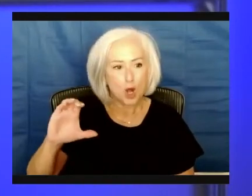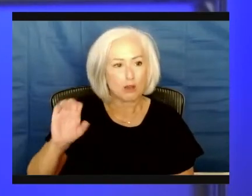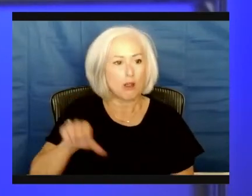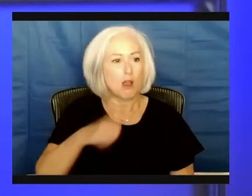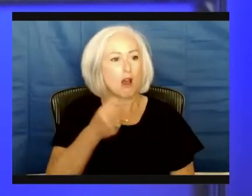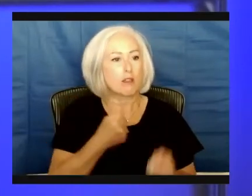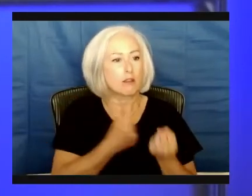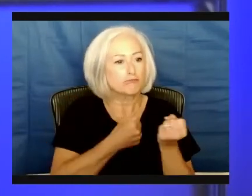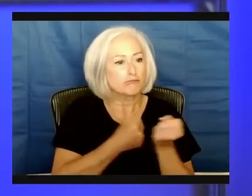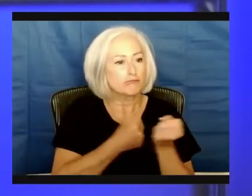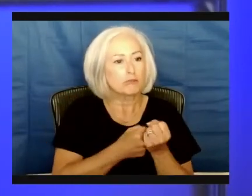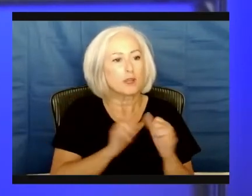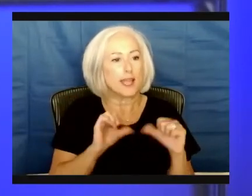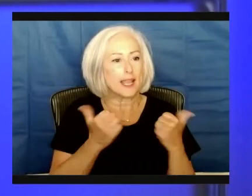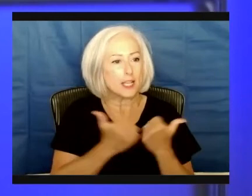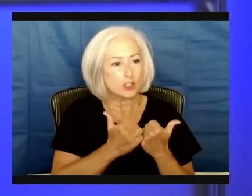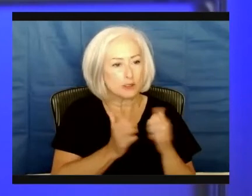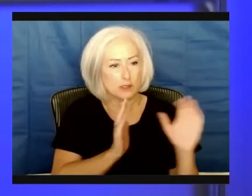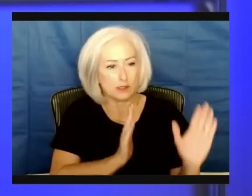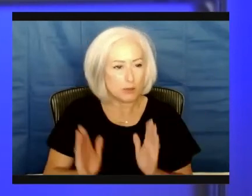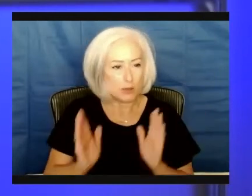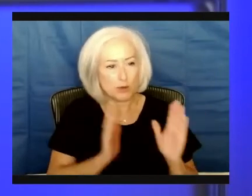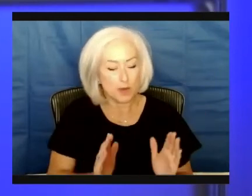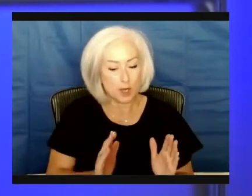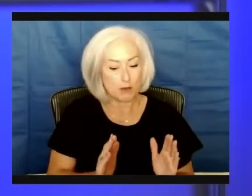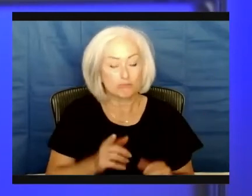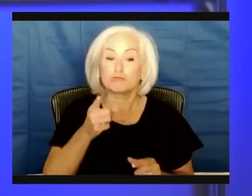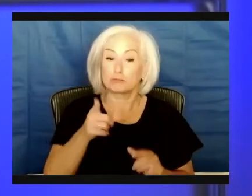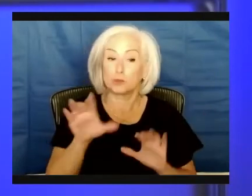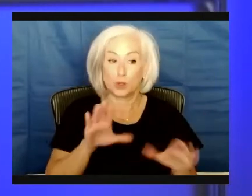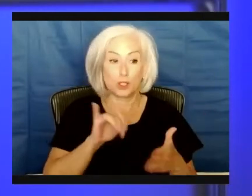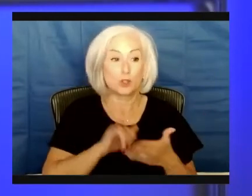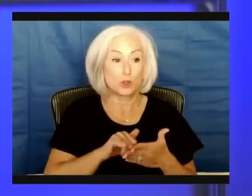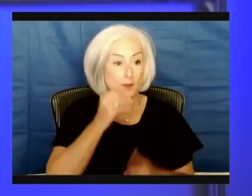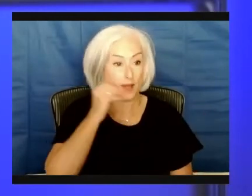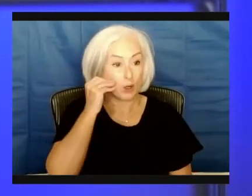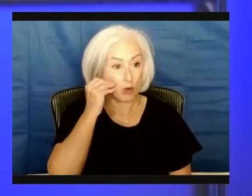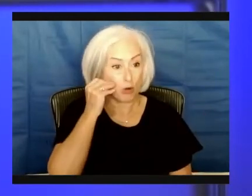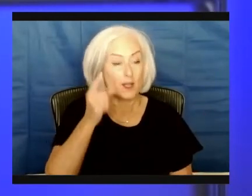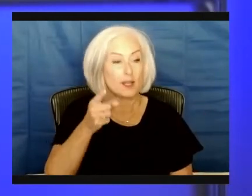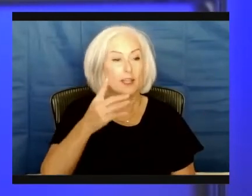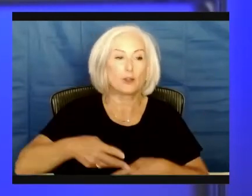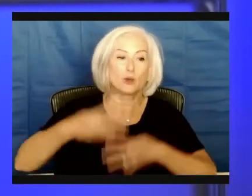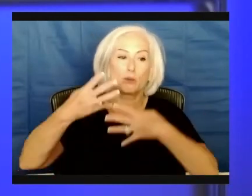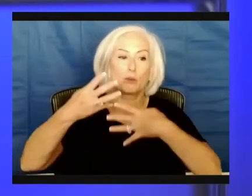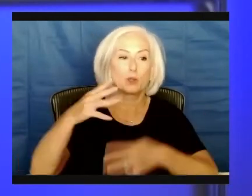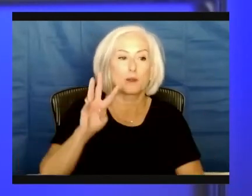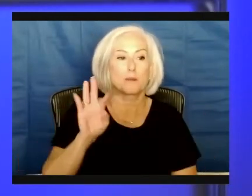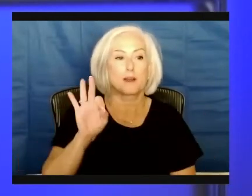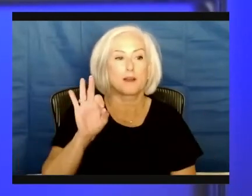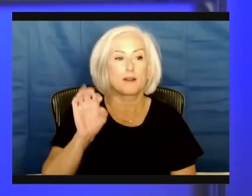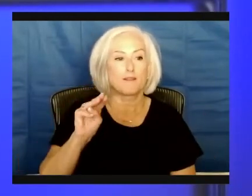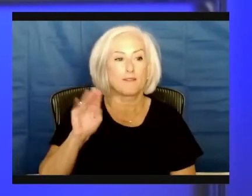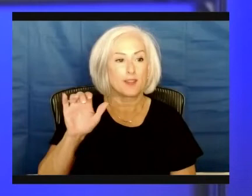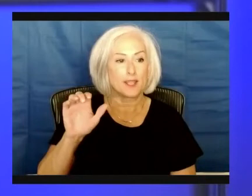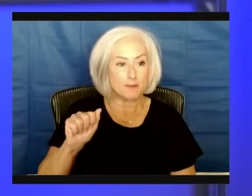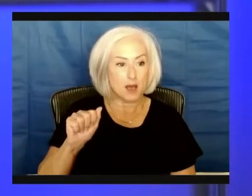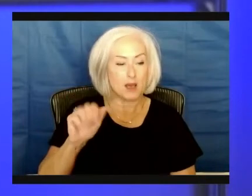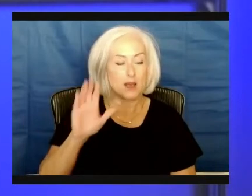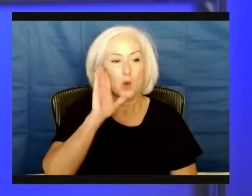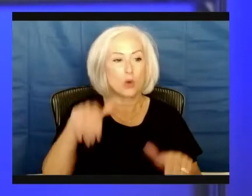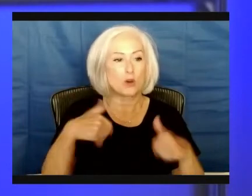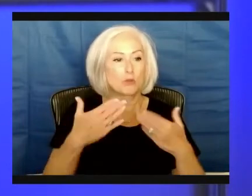thing. But your preparation can begin at home, too. If you go to FEMA website, they'll give you advice for how you can prepare